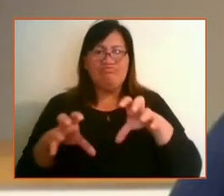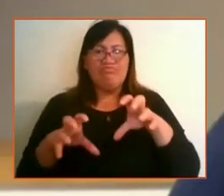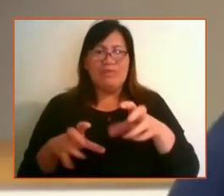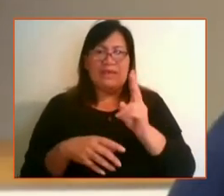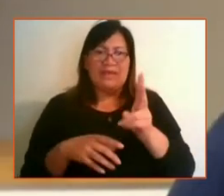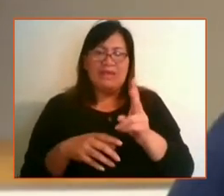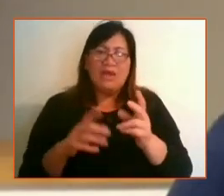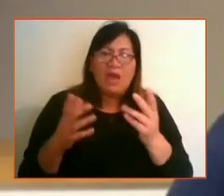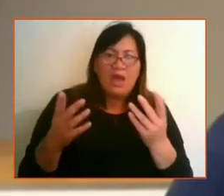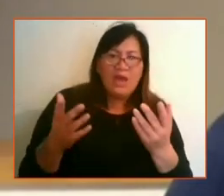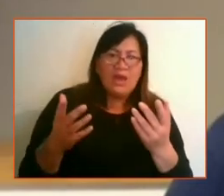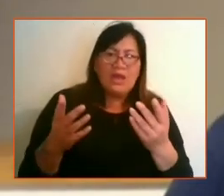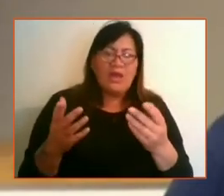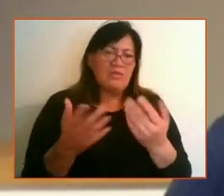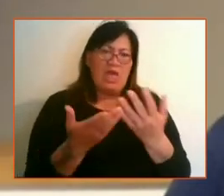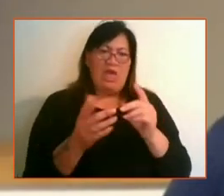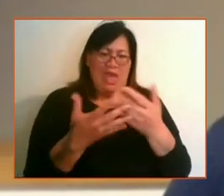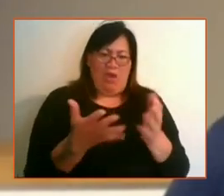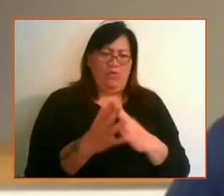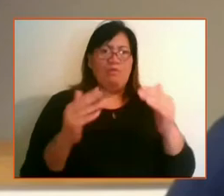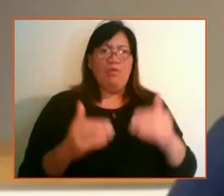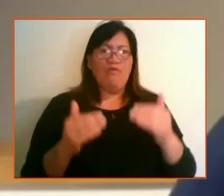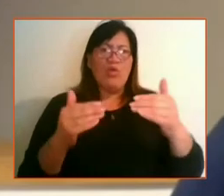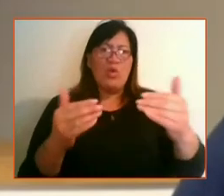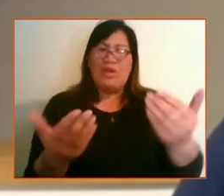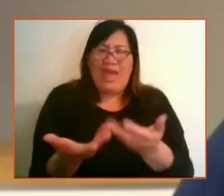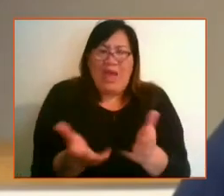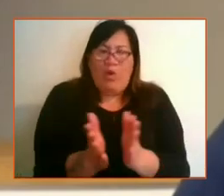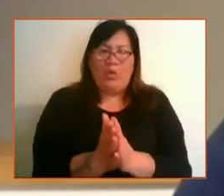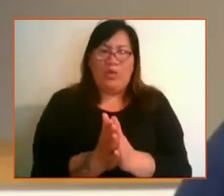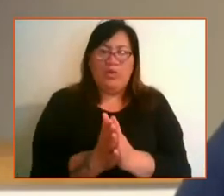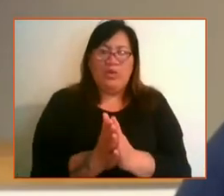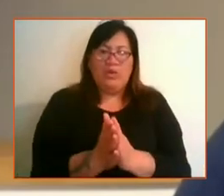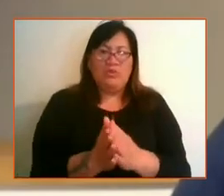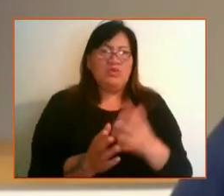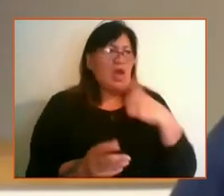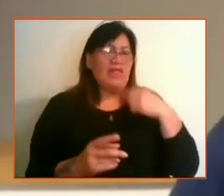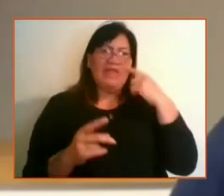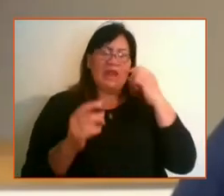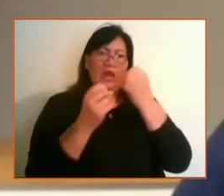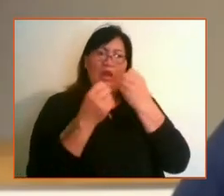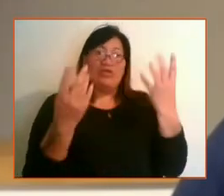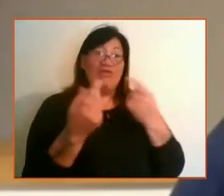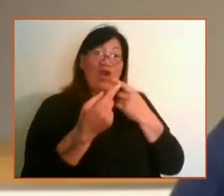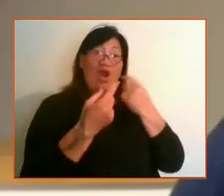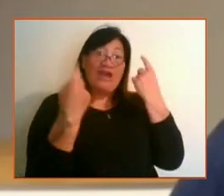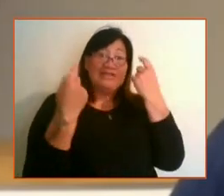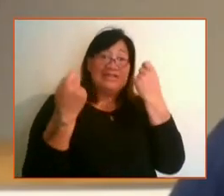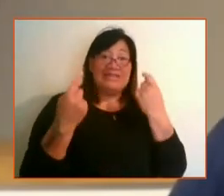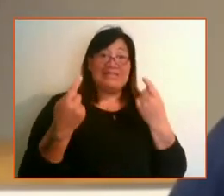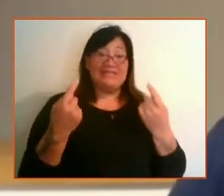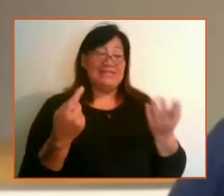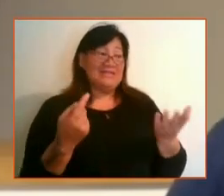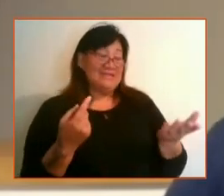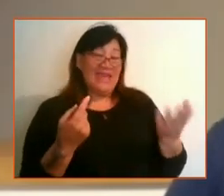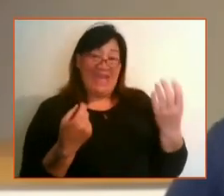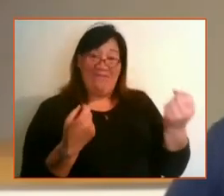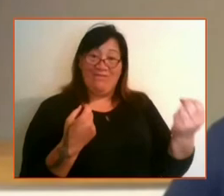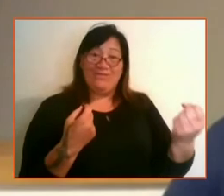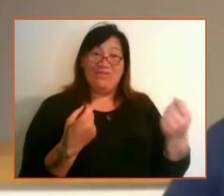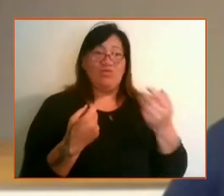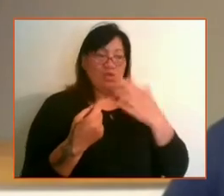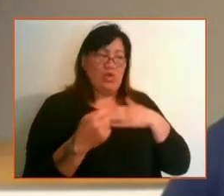going forward for our nation. Because I'm sure there's burgeoning ideas that you want to communicate